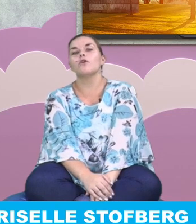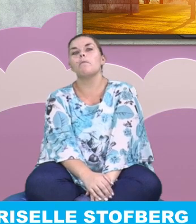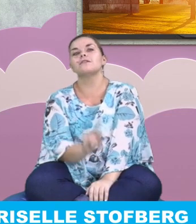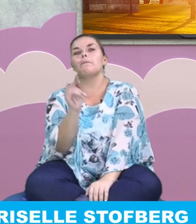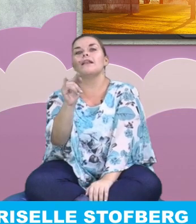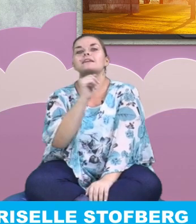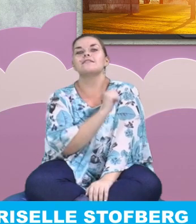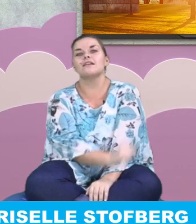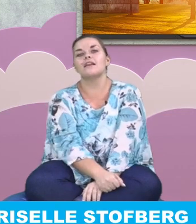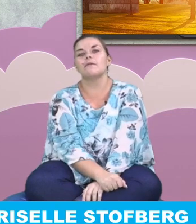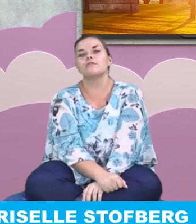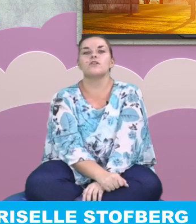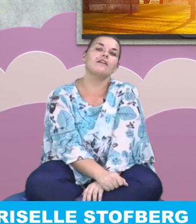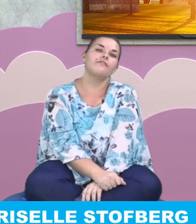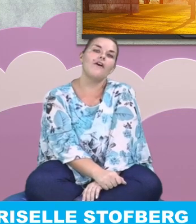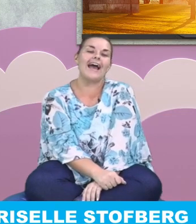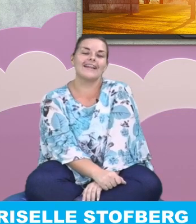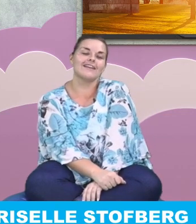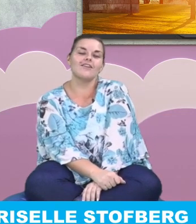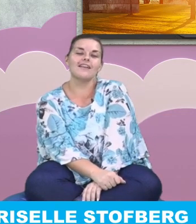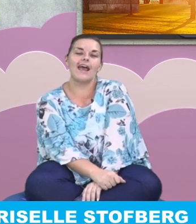anything for your party, please send an email to